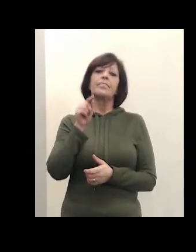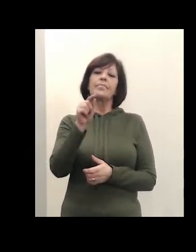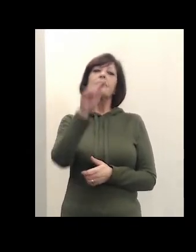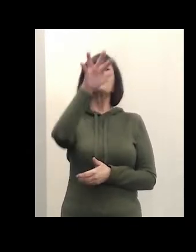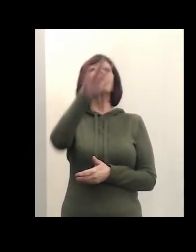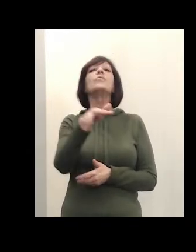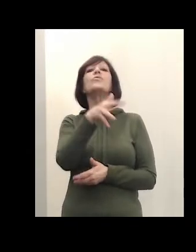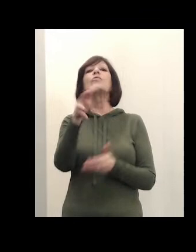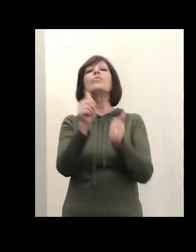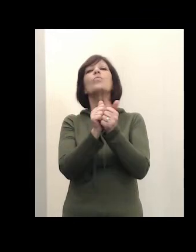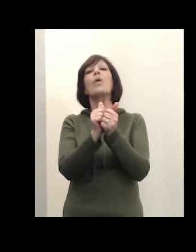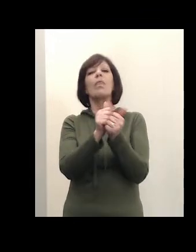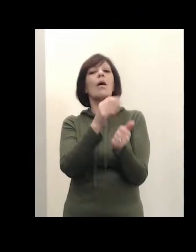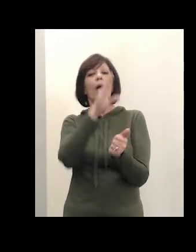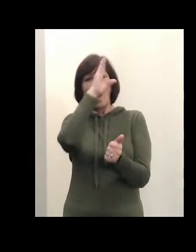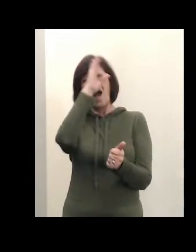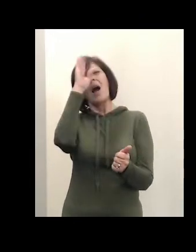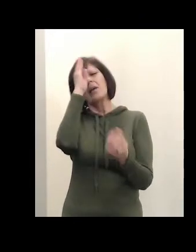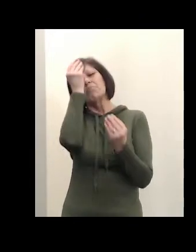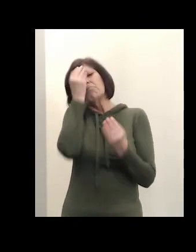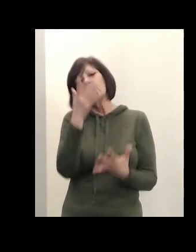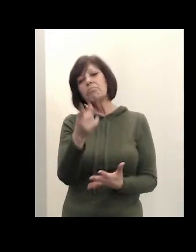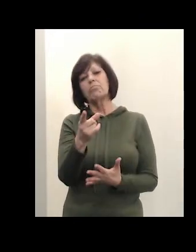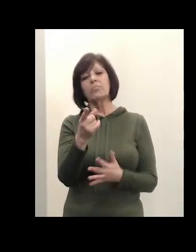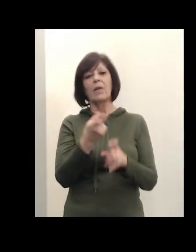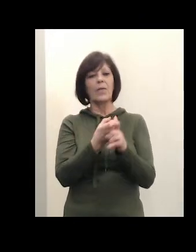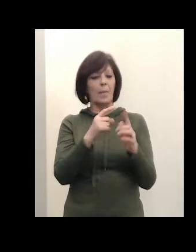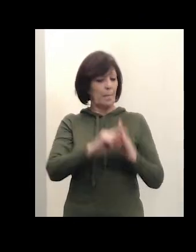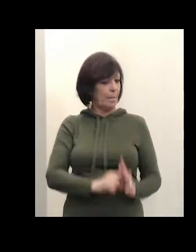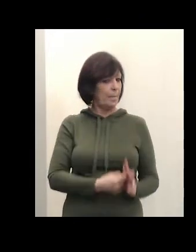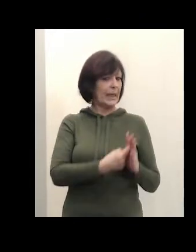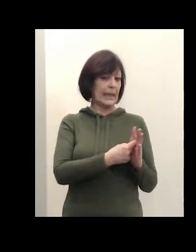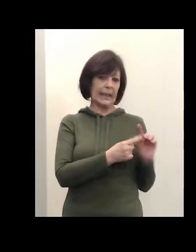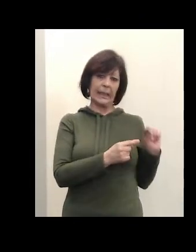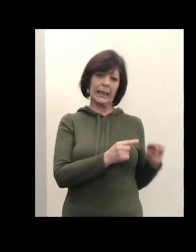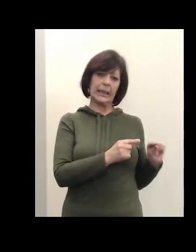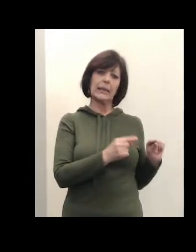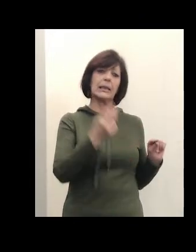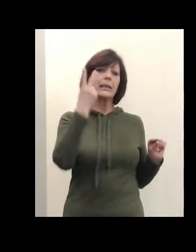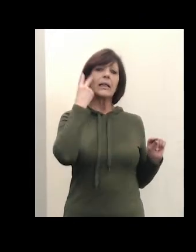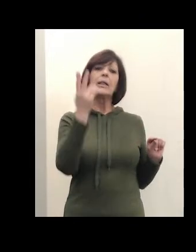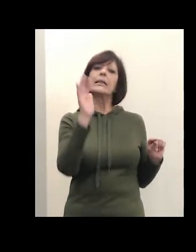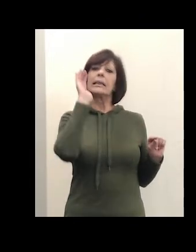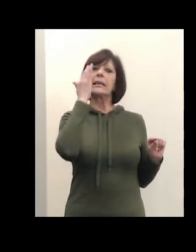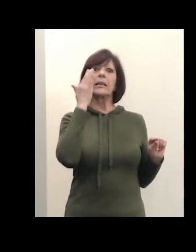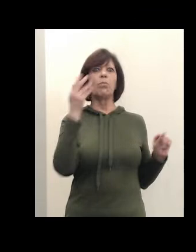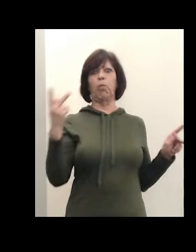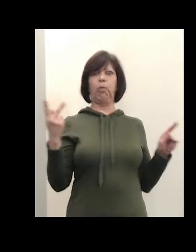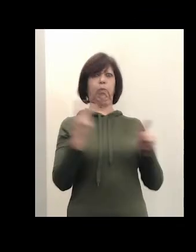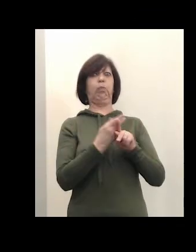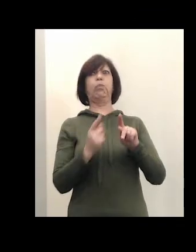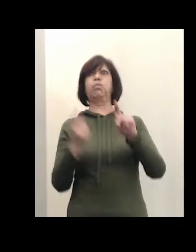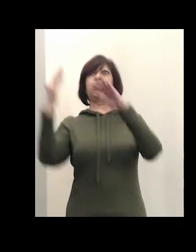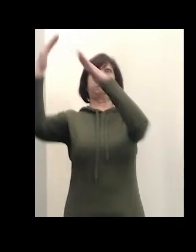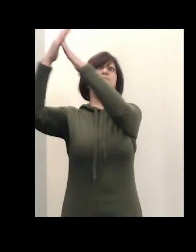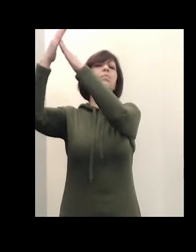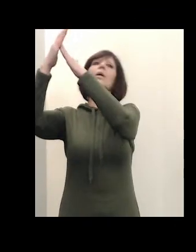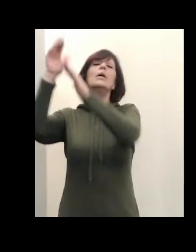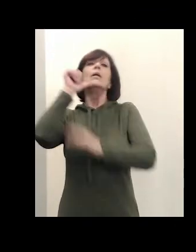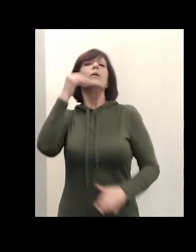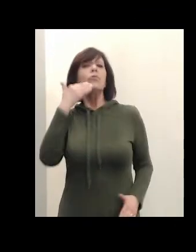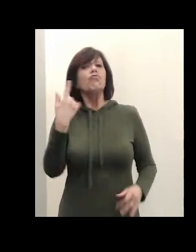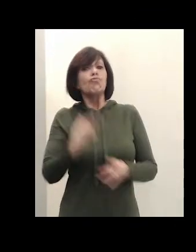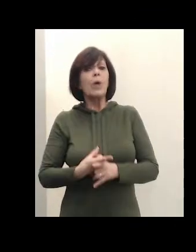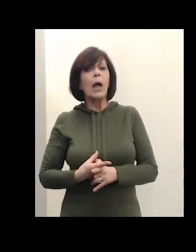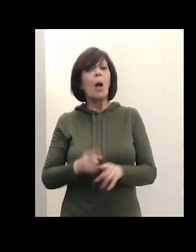regards to hospitalization data. From the beginning, if you look at this chart now, it seems it's the worst. It is not good. But if you